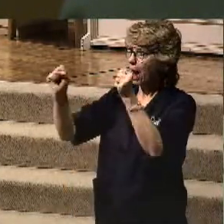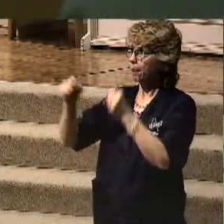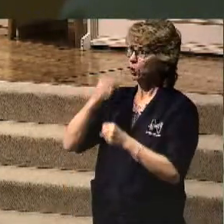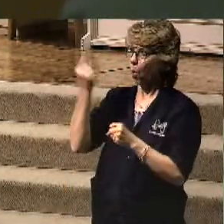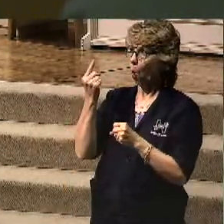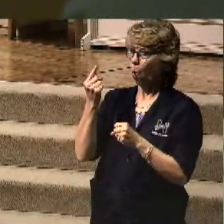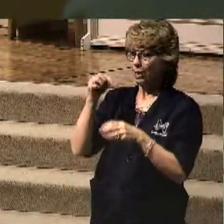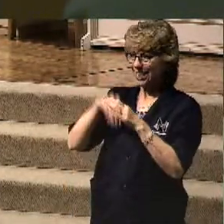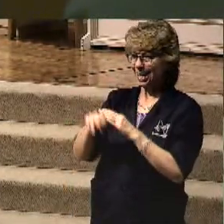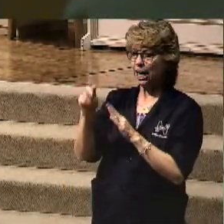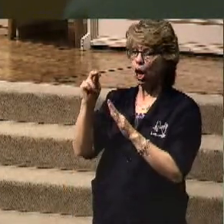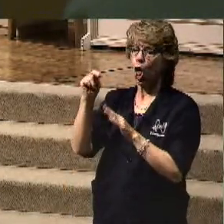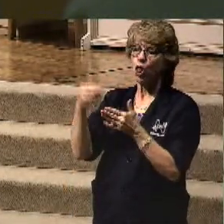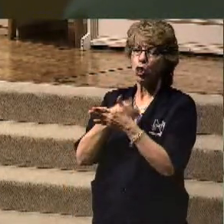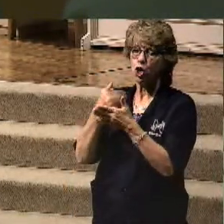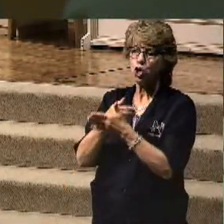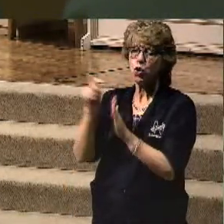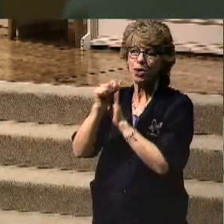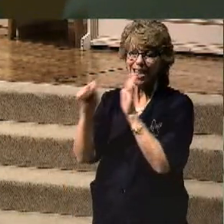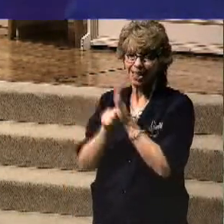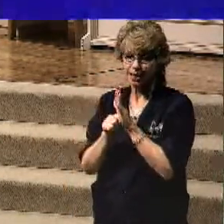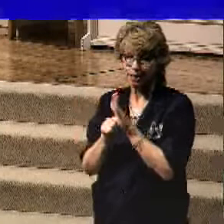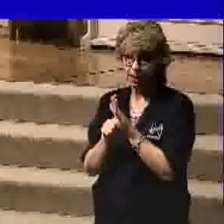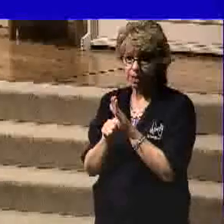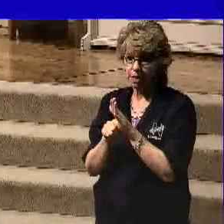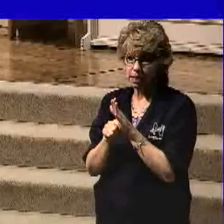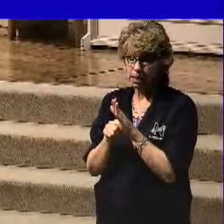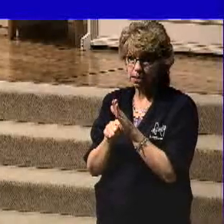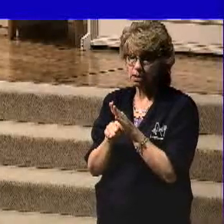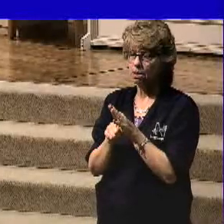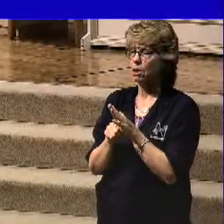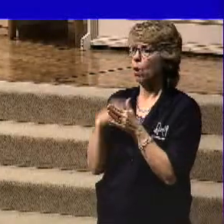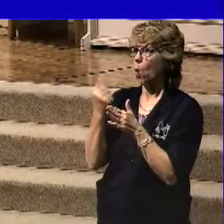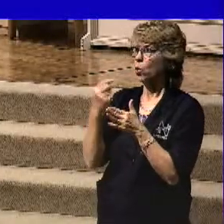in the New Testament. It's a mystery in the Old Testament. It's hidden.